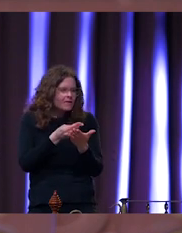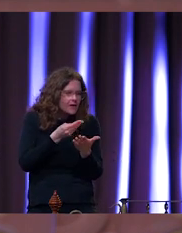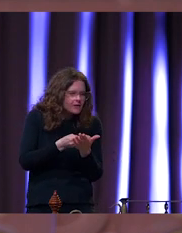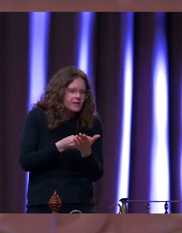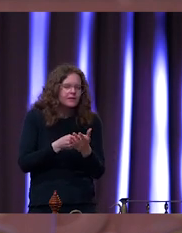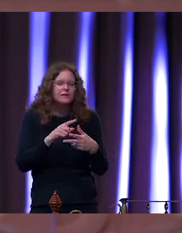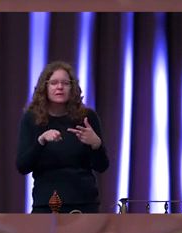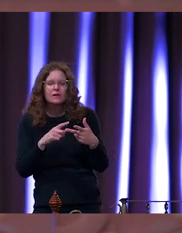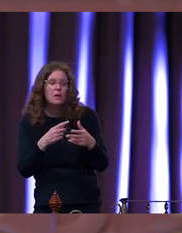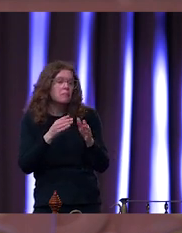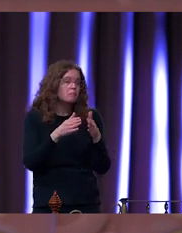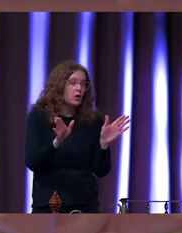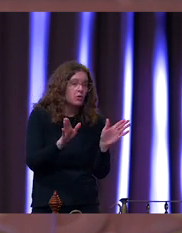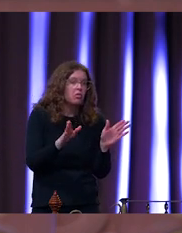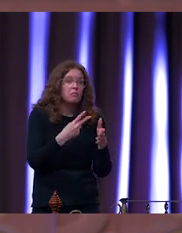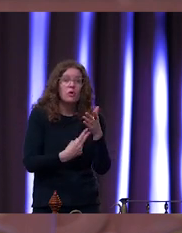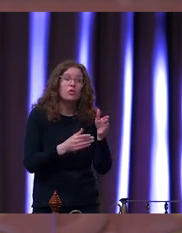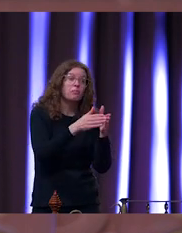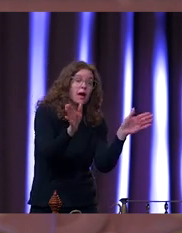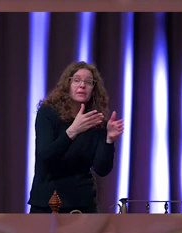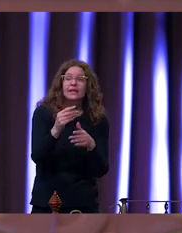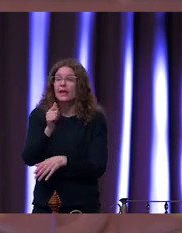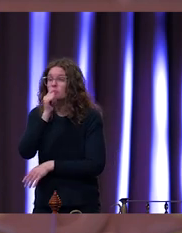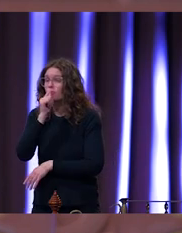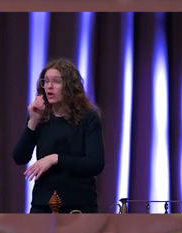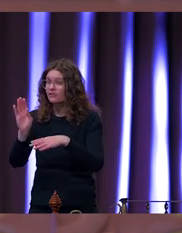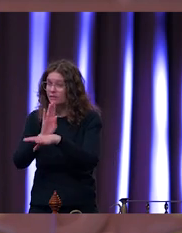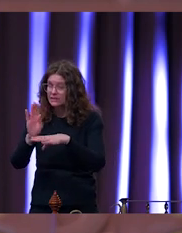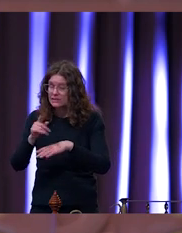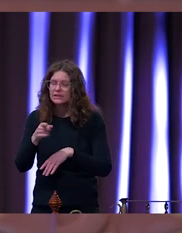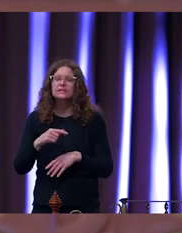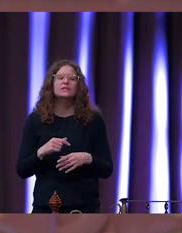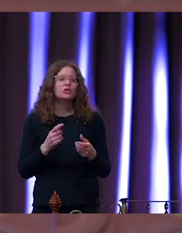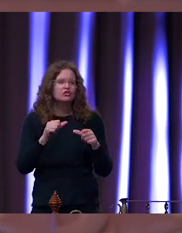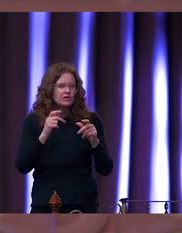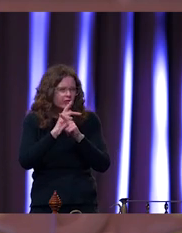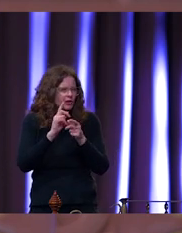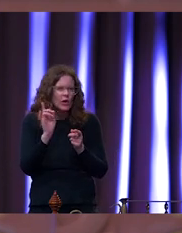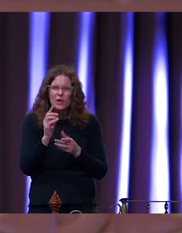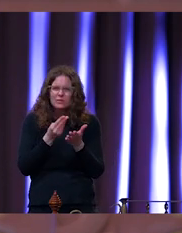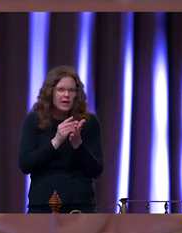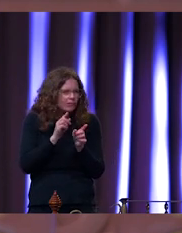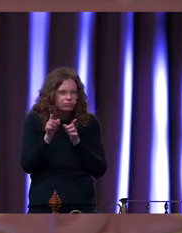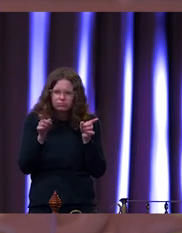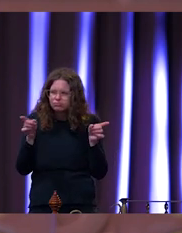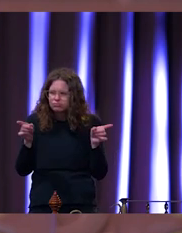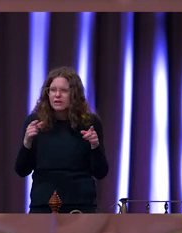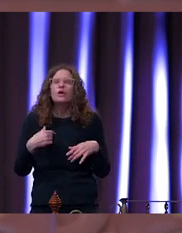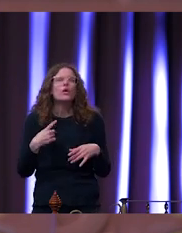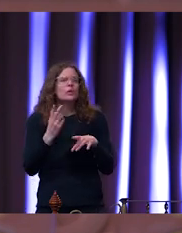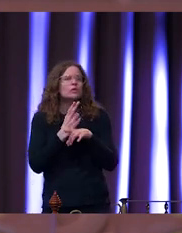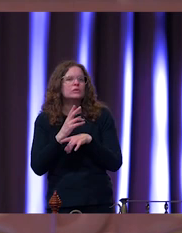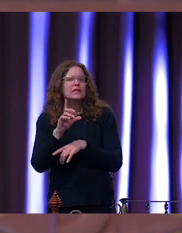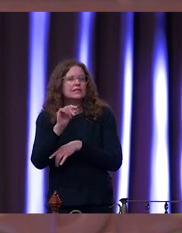both public and private sector funding, and where it was going in the city. We were able to work with SMU Data Arts, who many of you